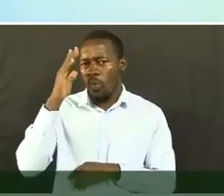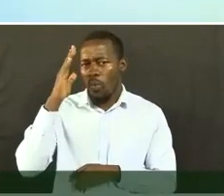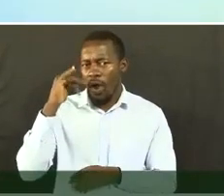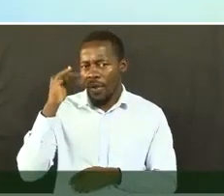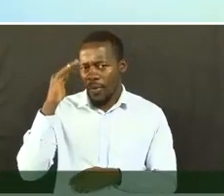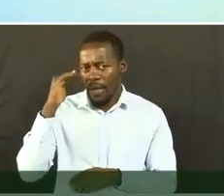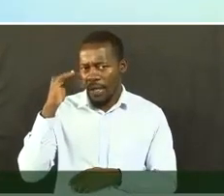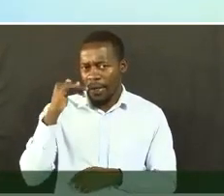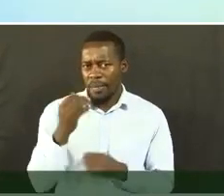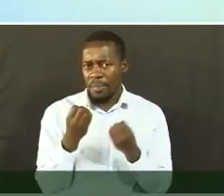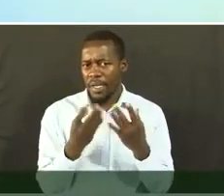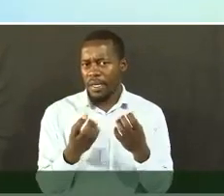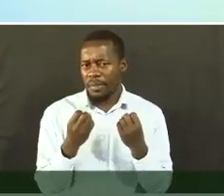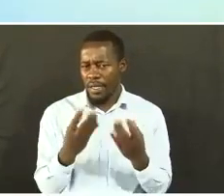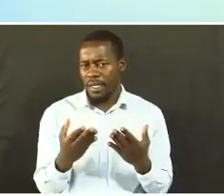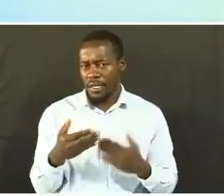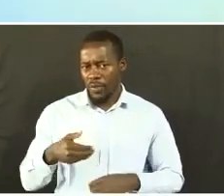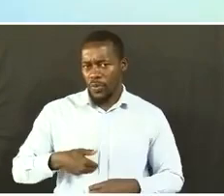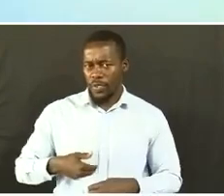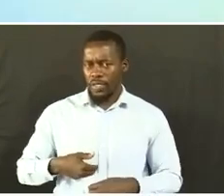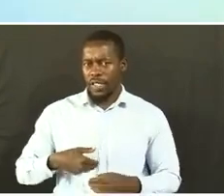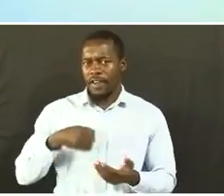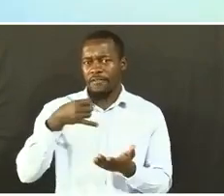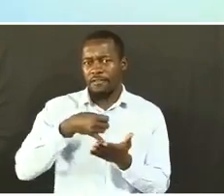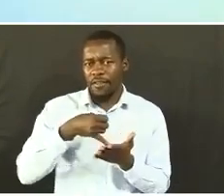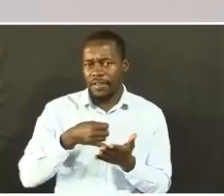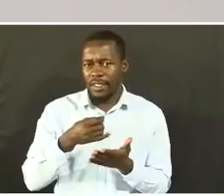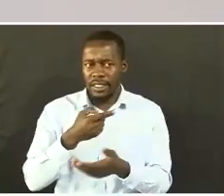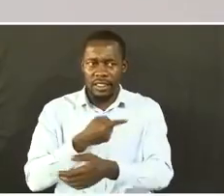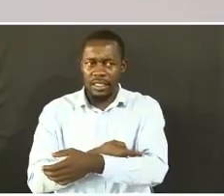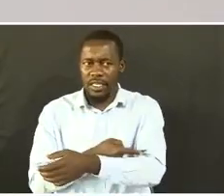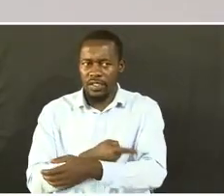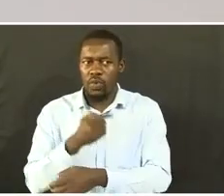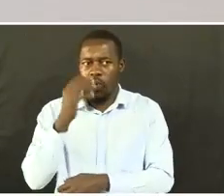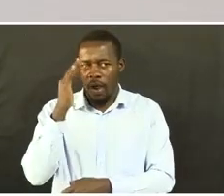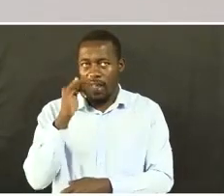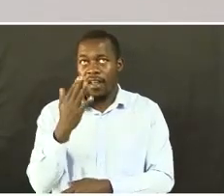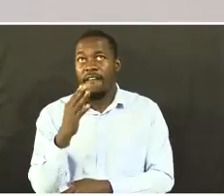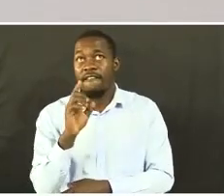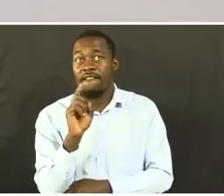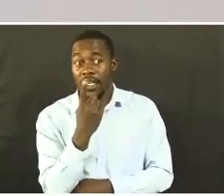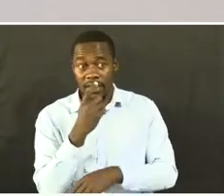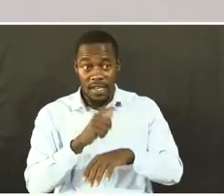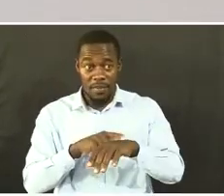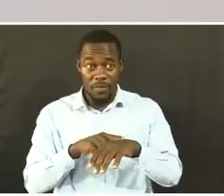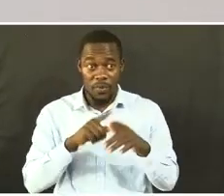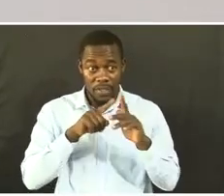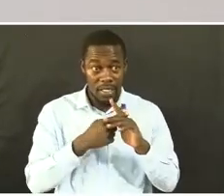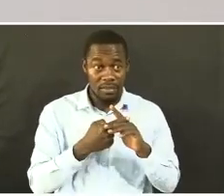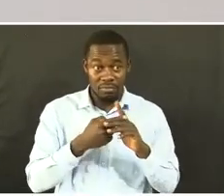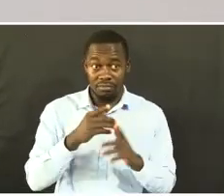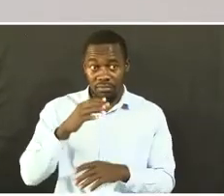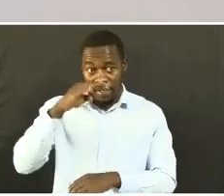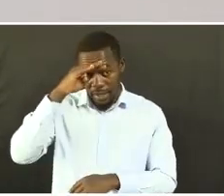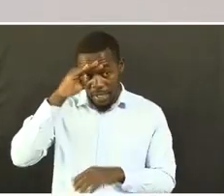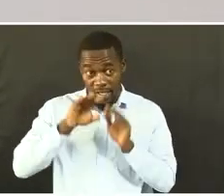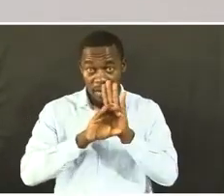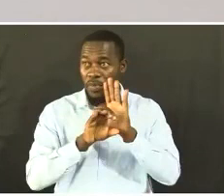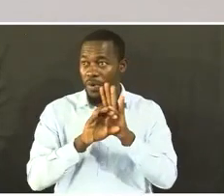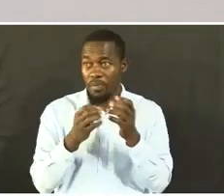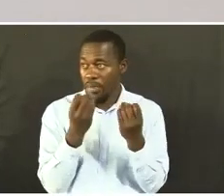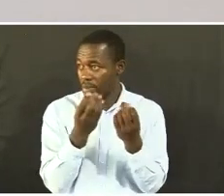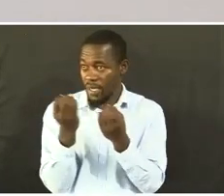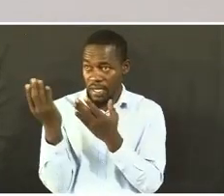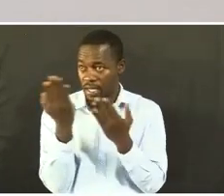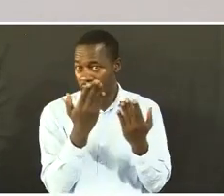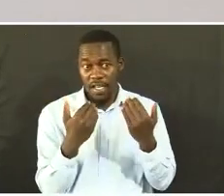So what we know is that the first time that someone takes a drug, it's usually unpleasant, even if it's alcohol. For most those who have tried, they know